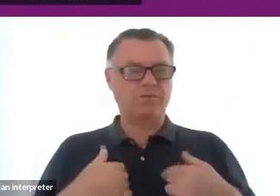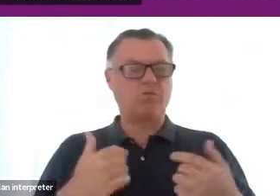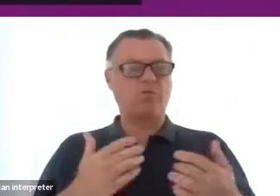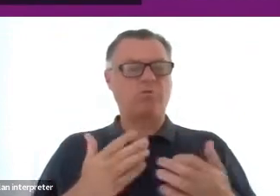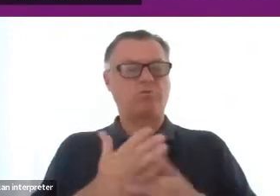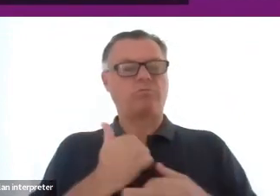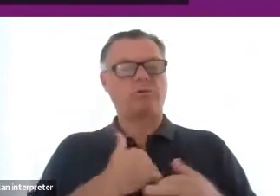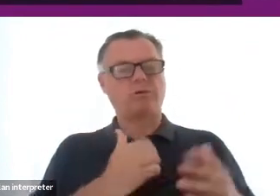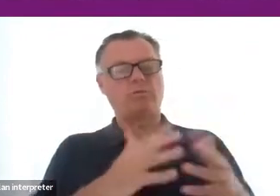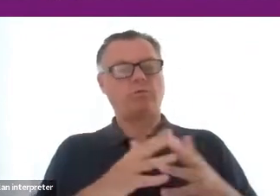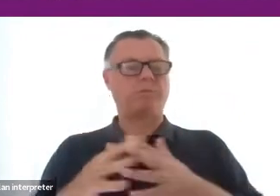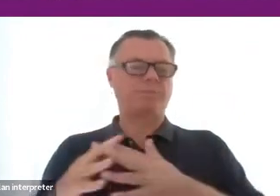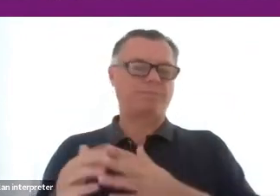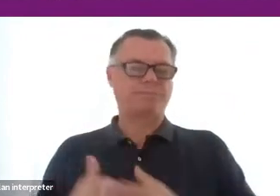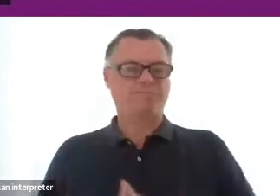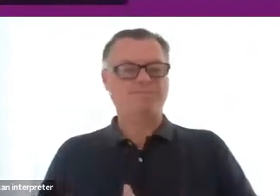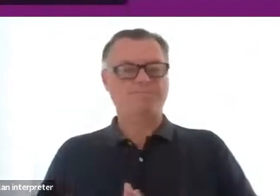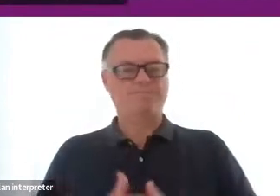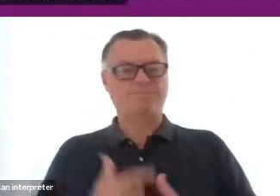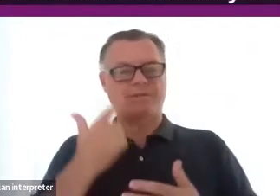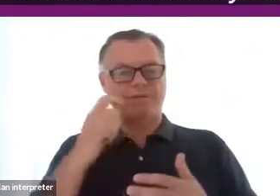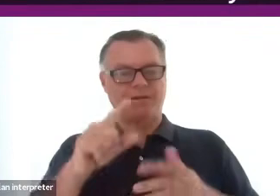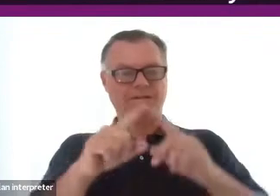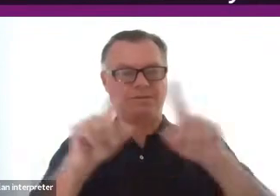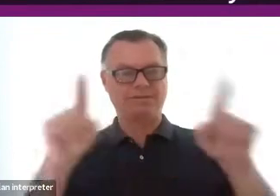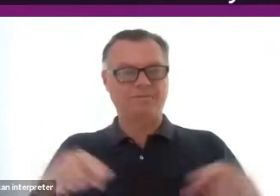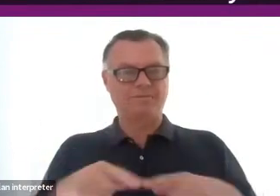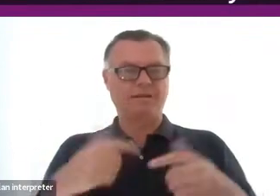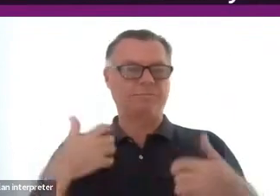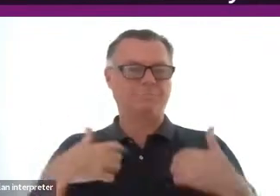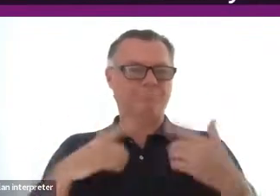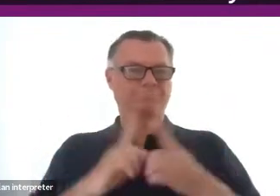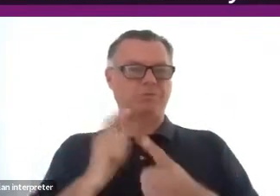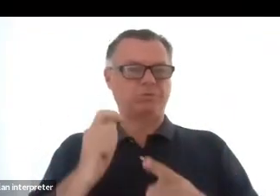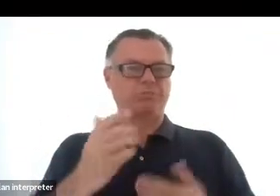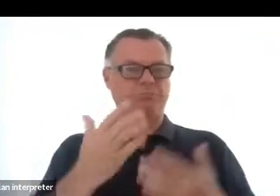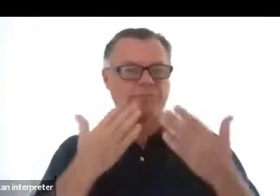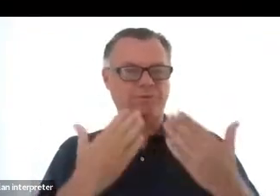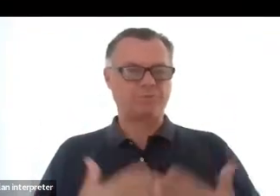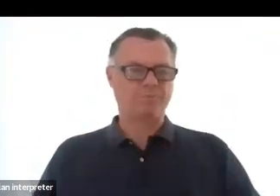website. All the details are on the screen. Thank you.